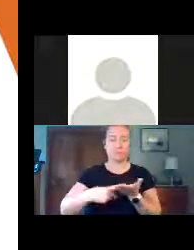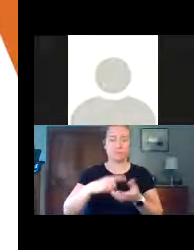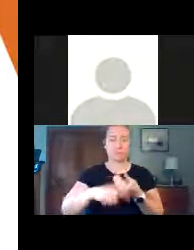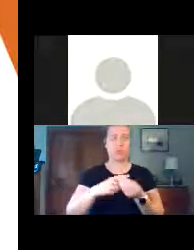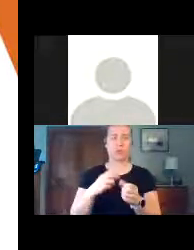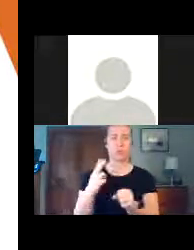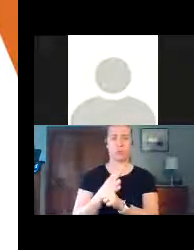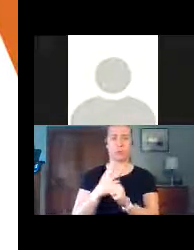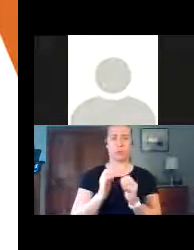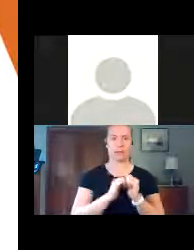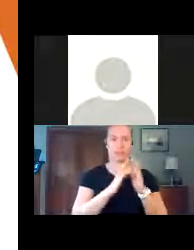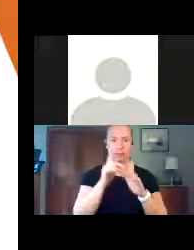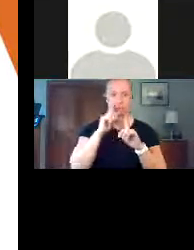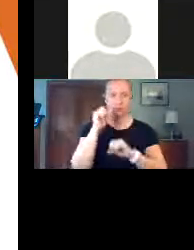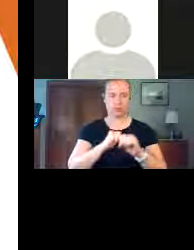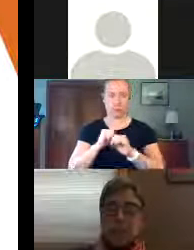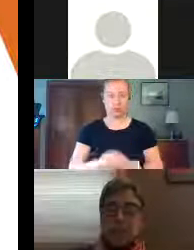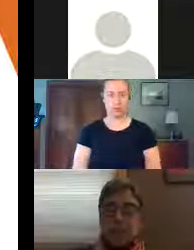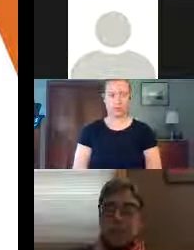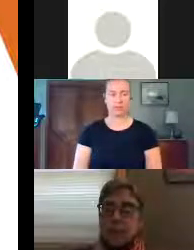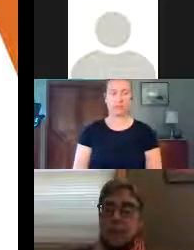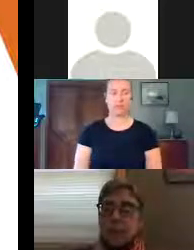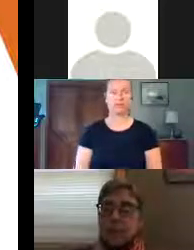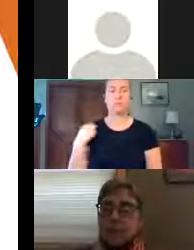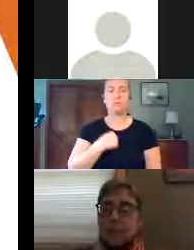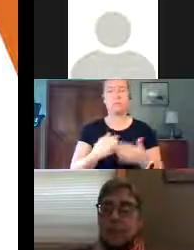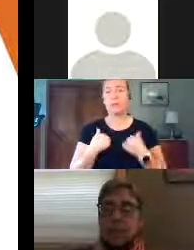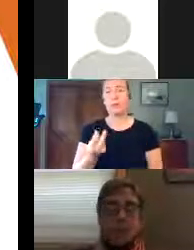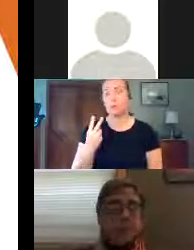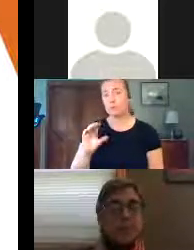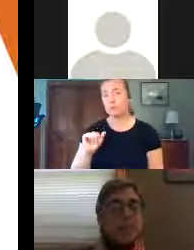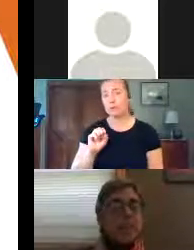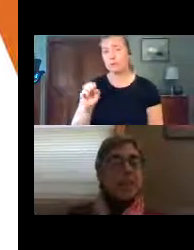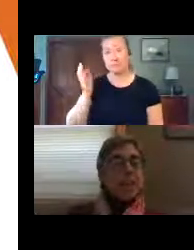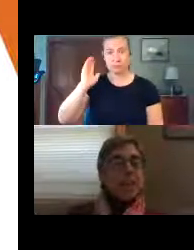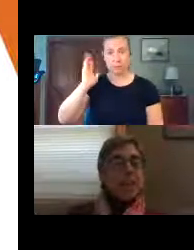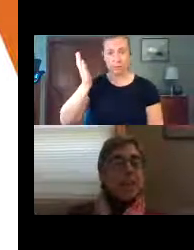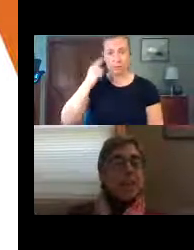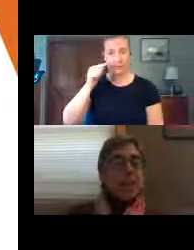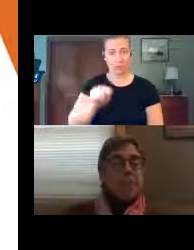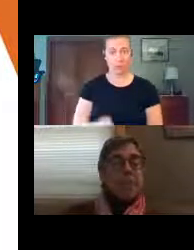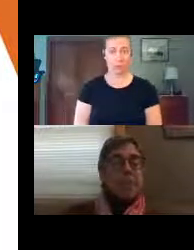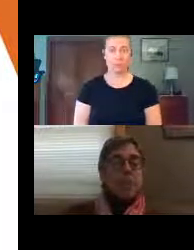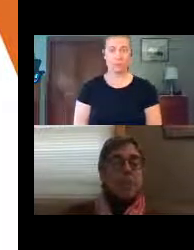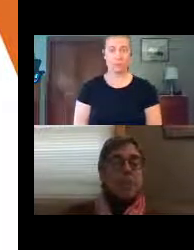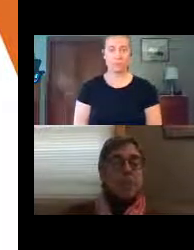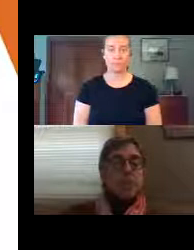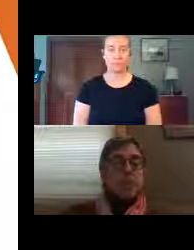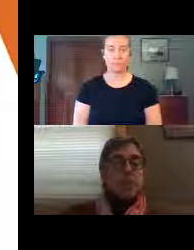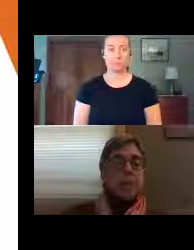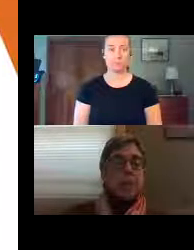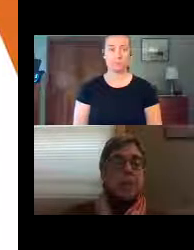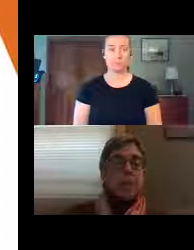implementation strategies. And we have two case presentations for you. The first case presentation